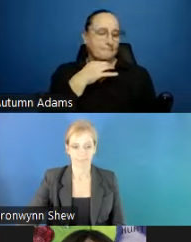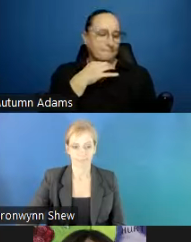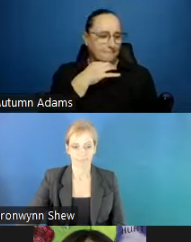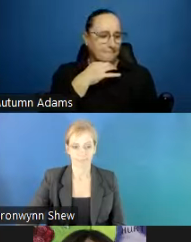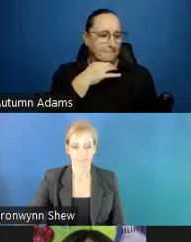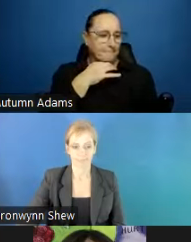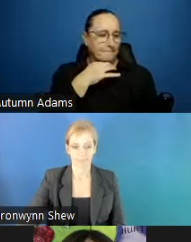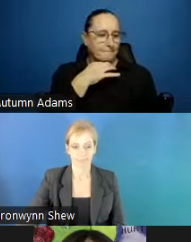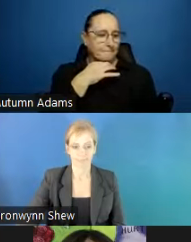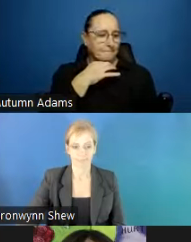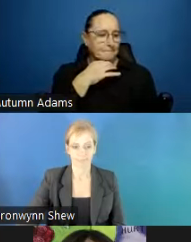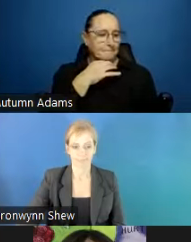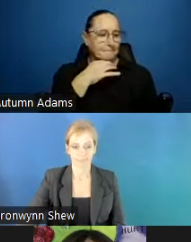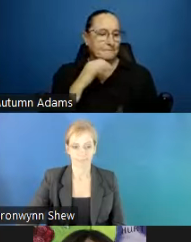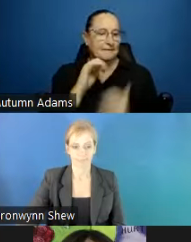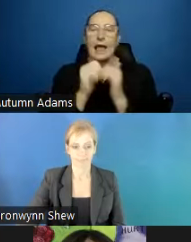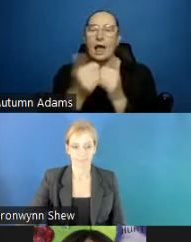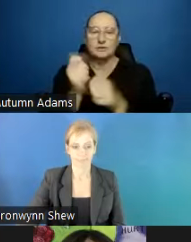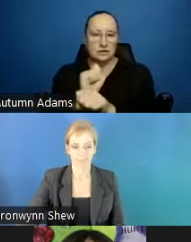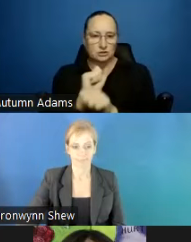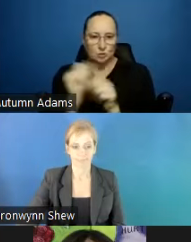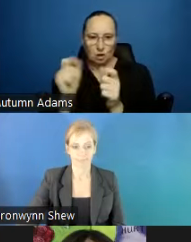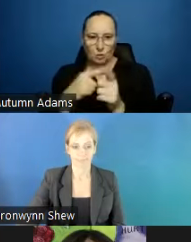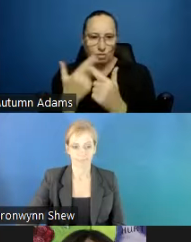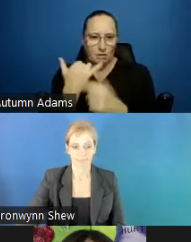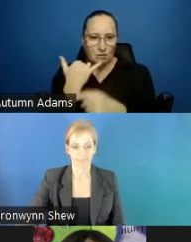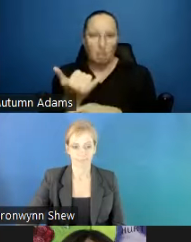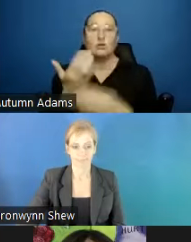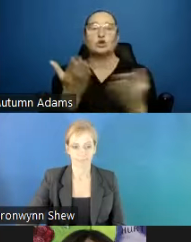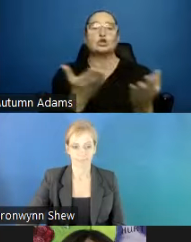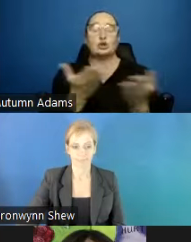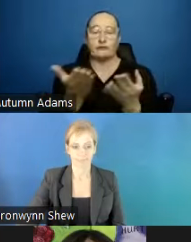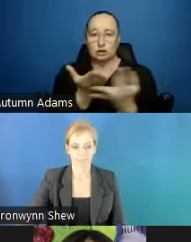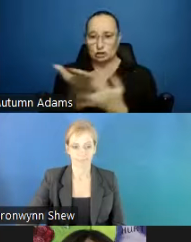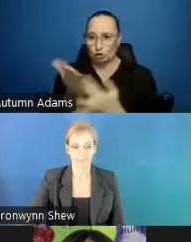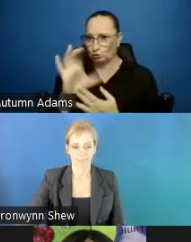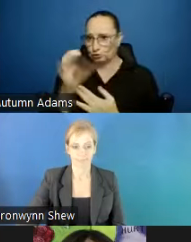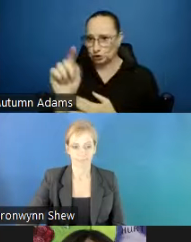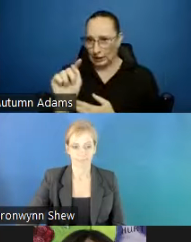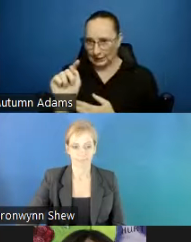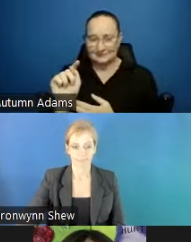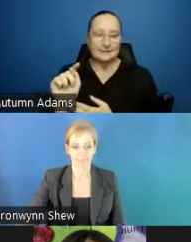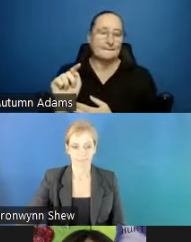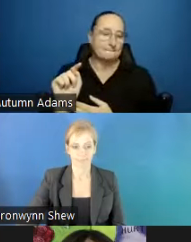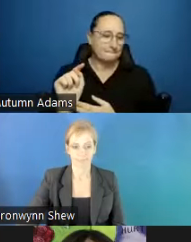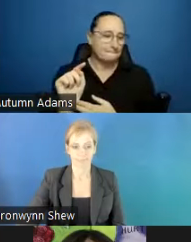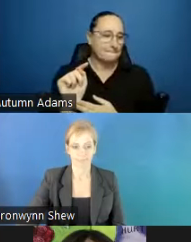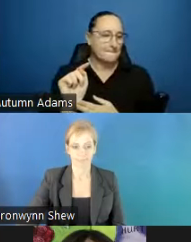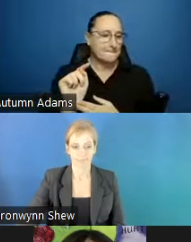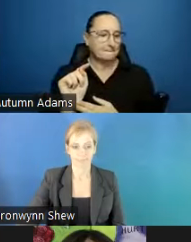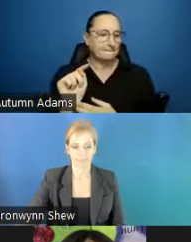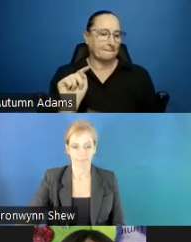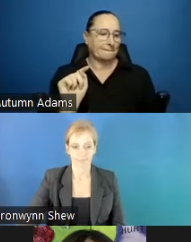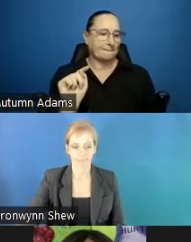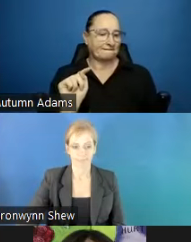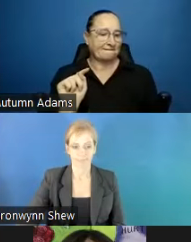How does this work when they call? Okay, so the services are through chat. So basically through the computer or whatever,